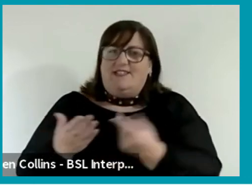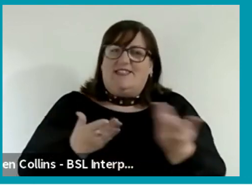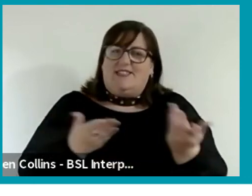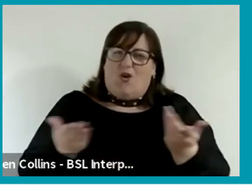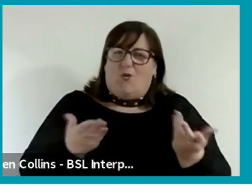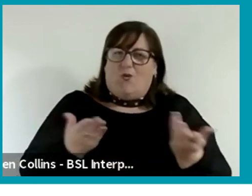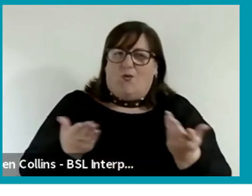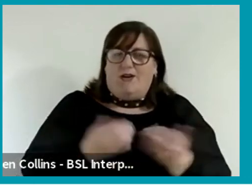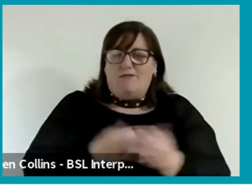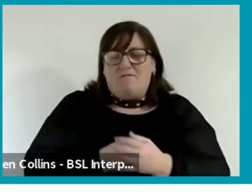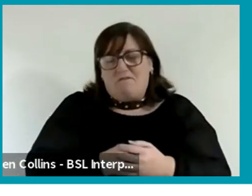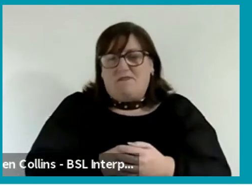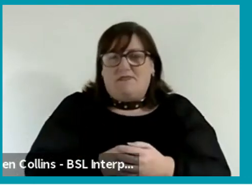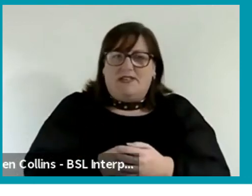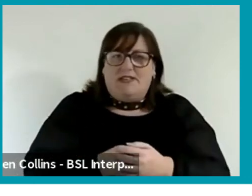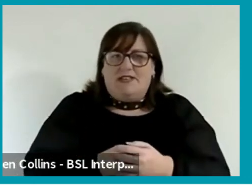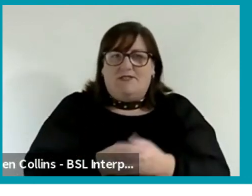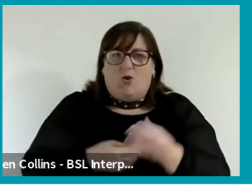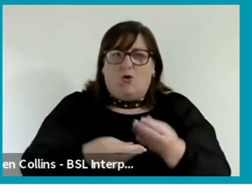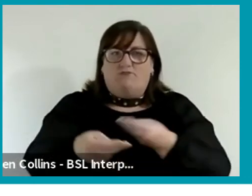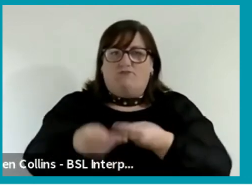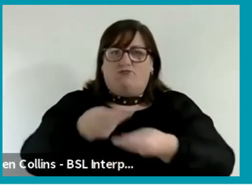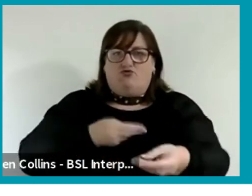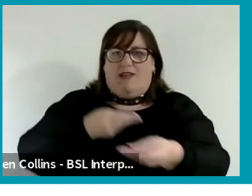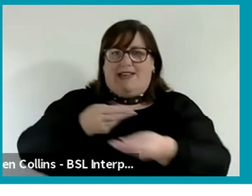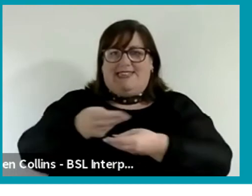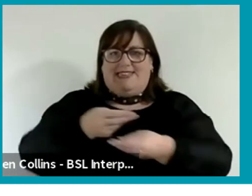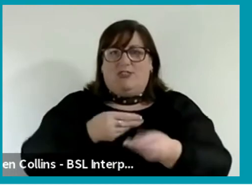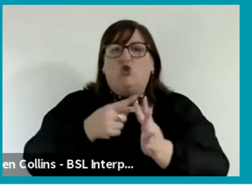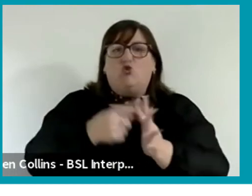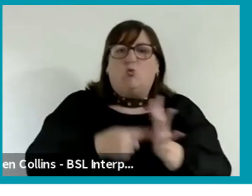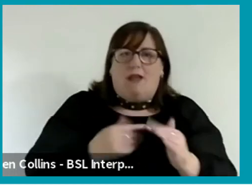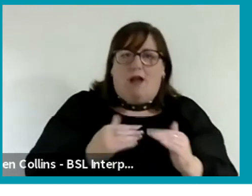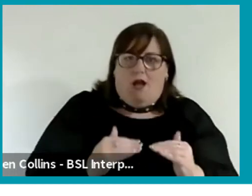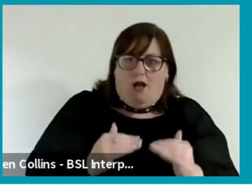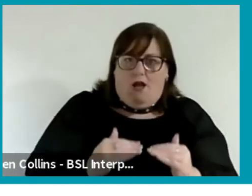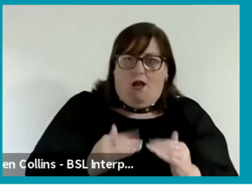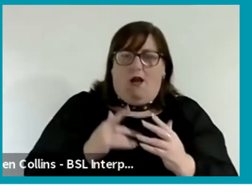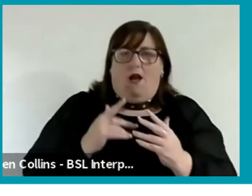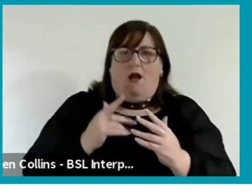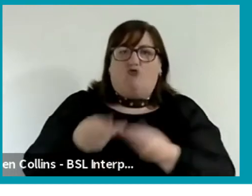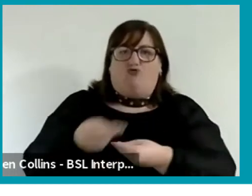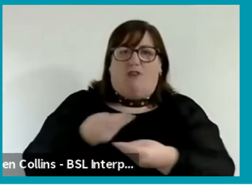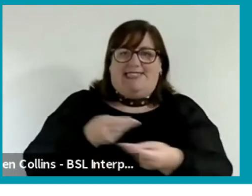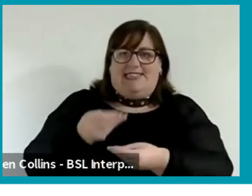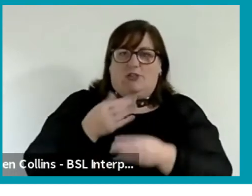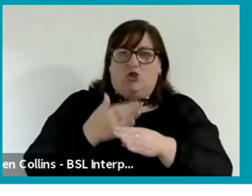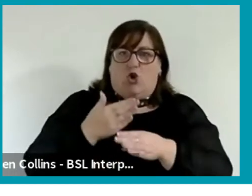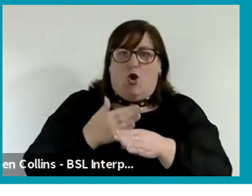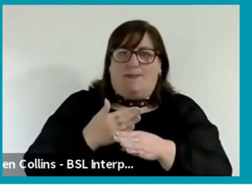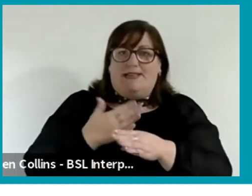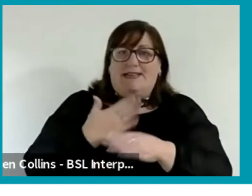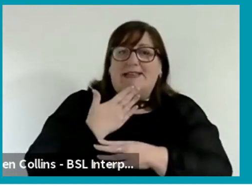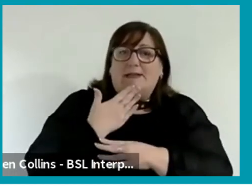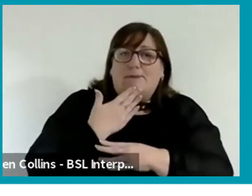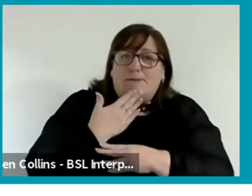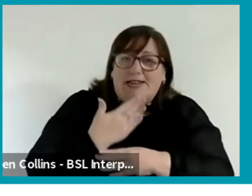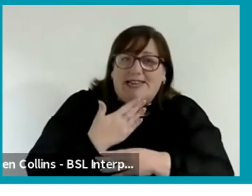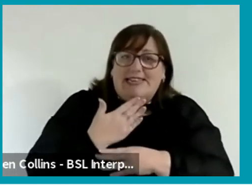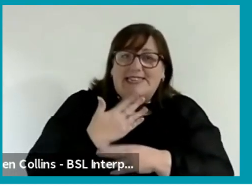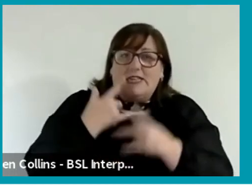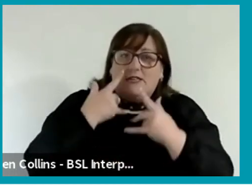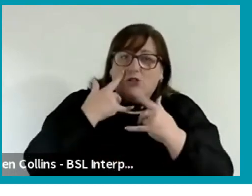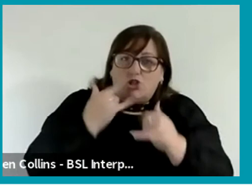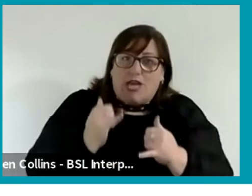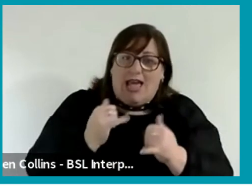etc. So for trading jobs, for junior trading jobs, please have a look at our job description. Think about, do I have